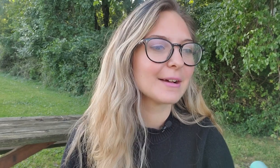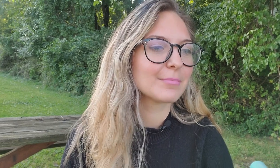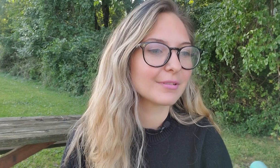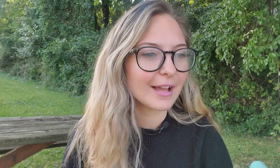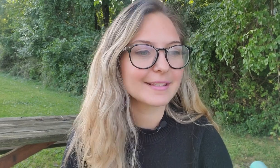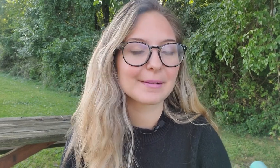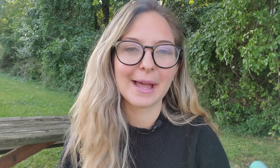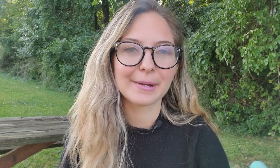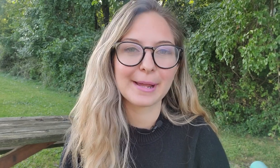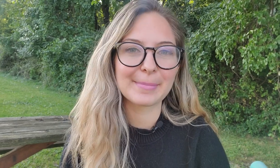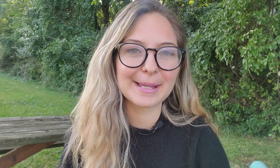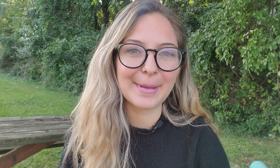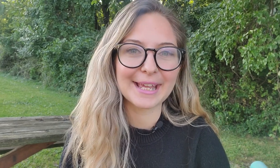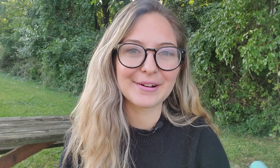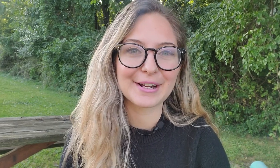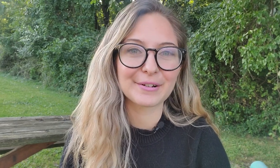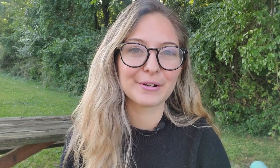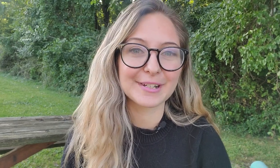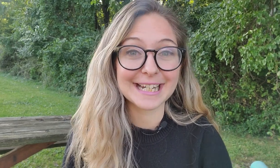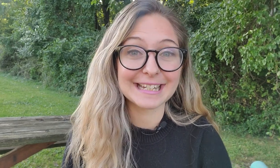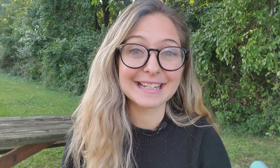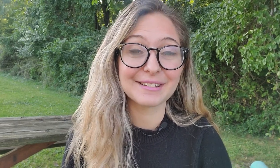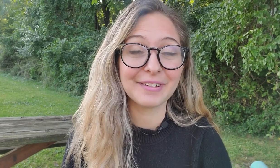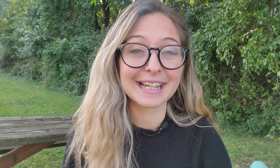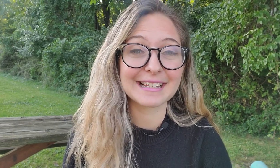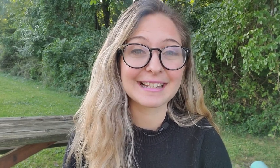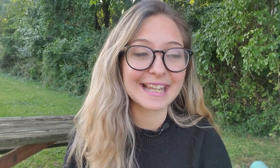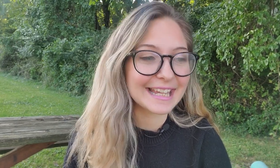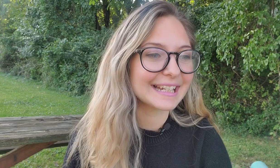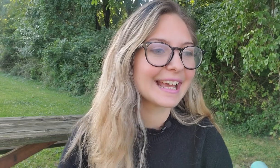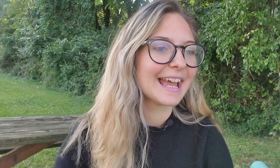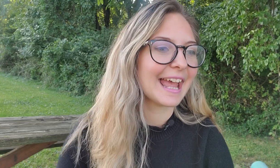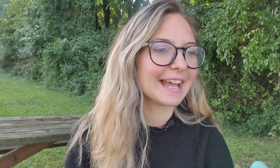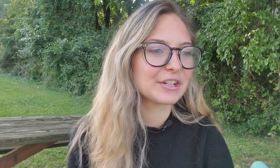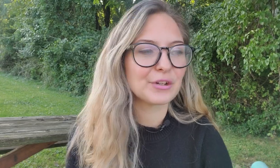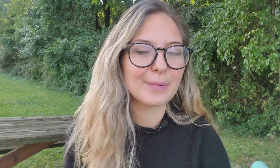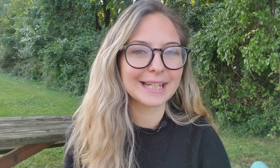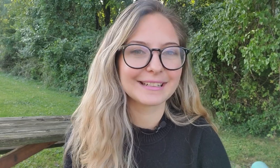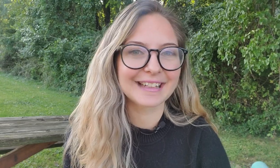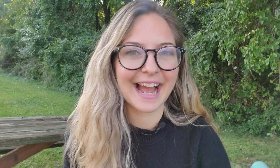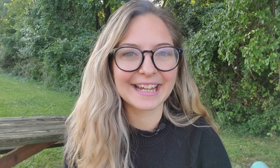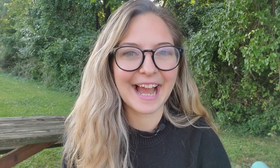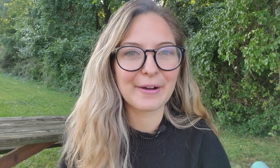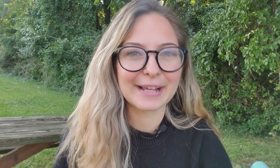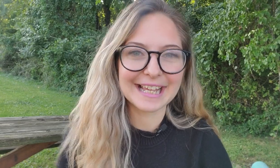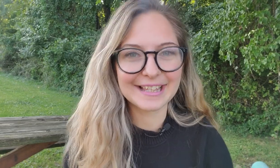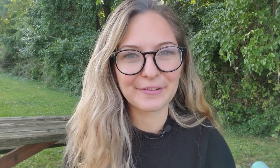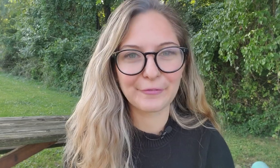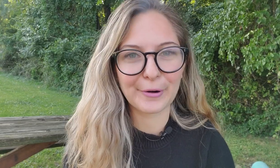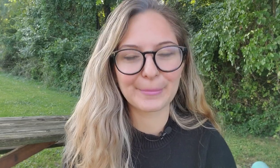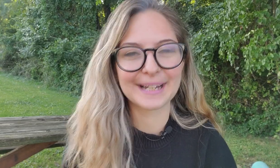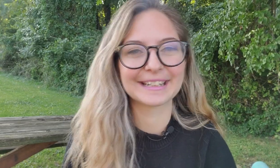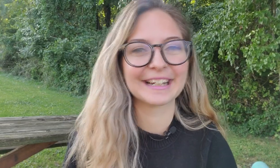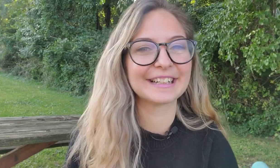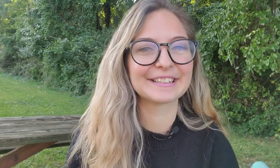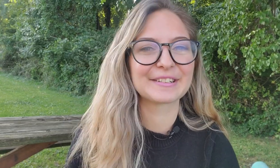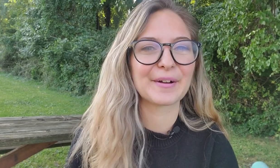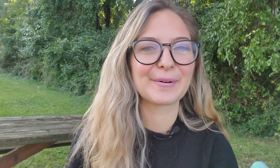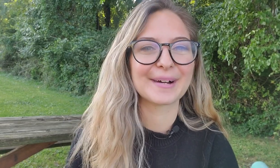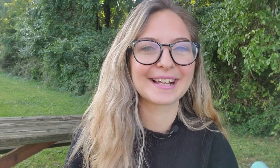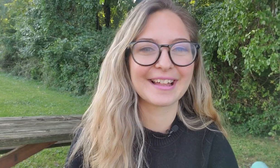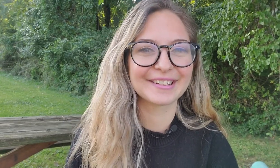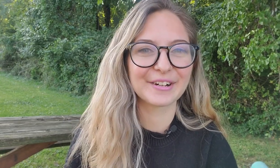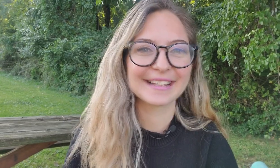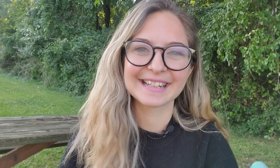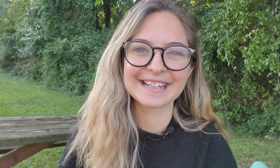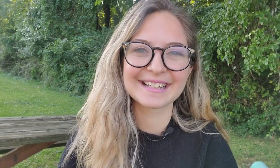website, plus some headway being made on a COVID-19 vaccine and a new way to dine out in the 419. So